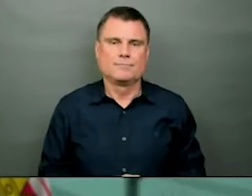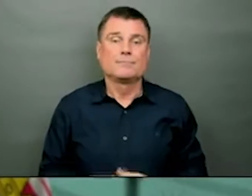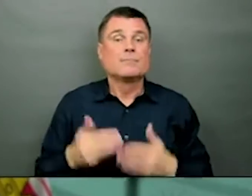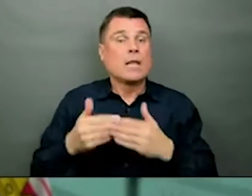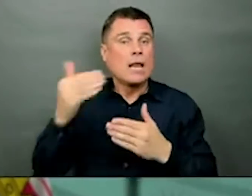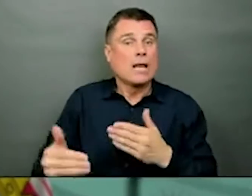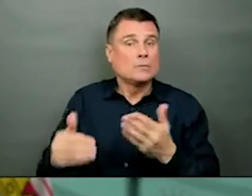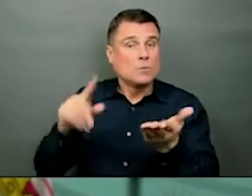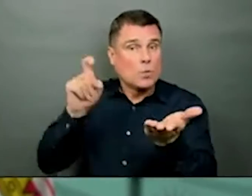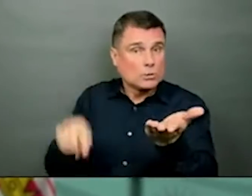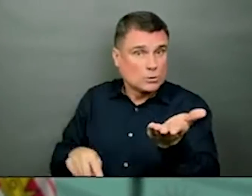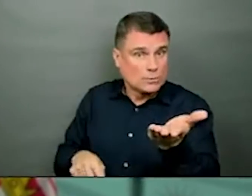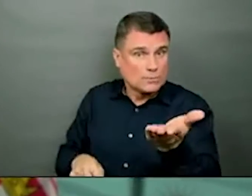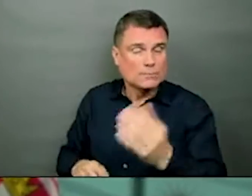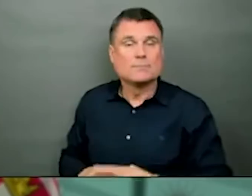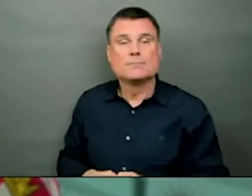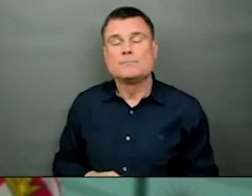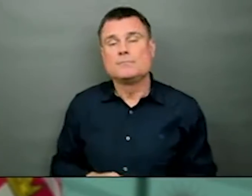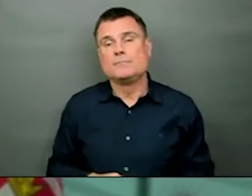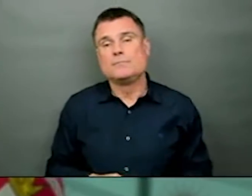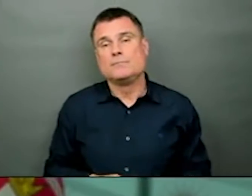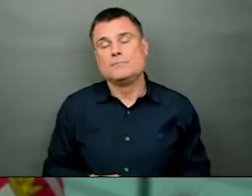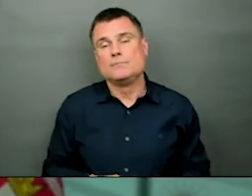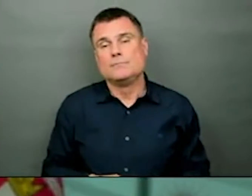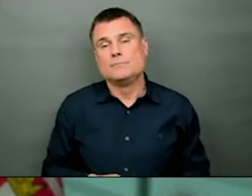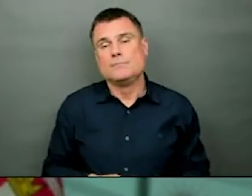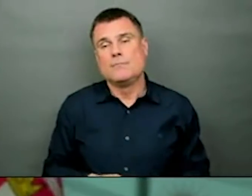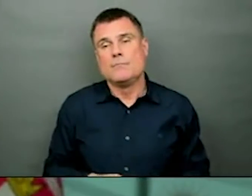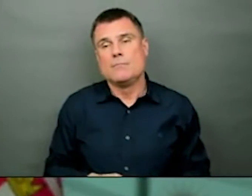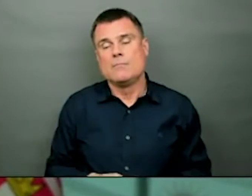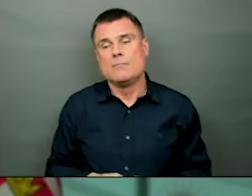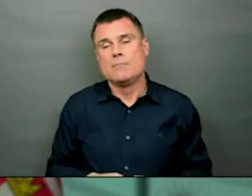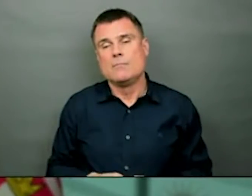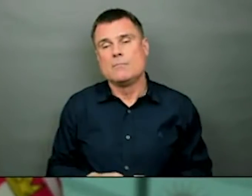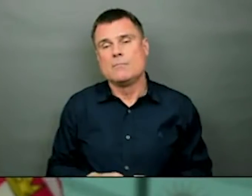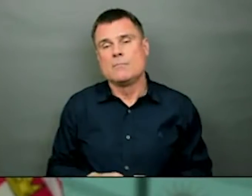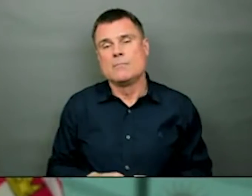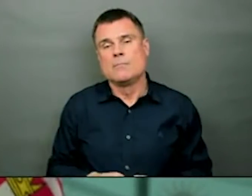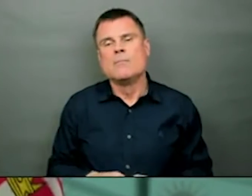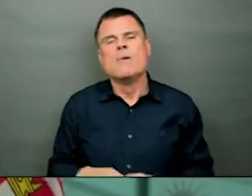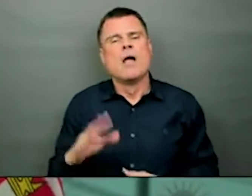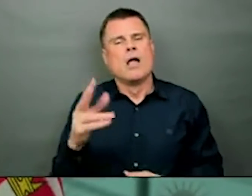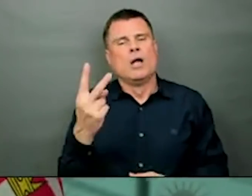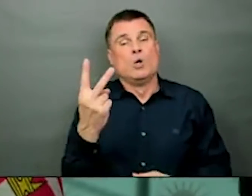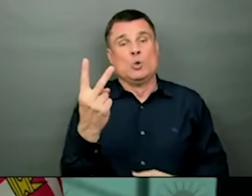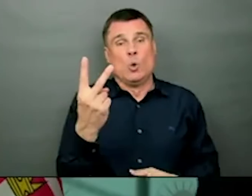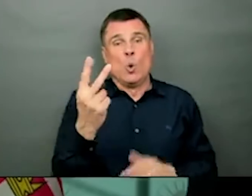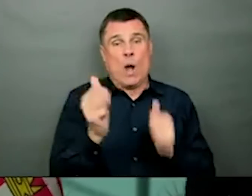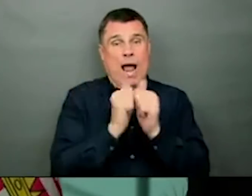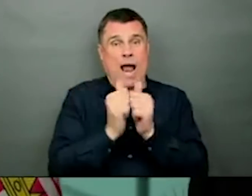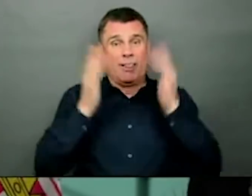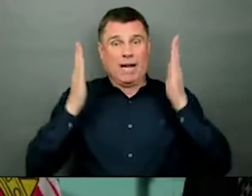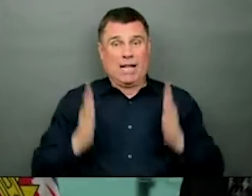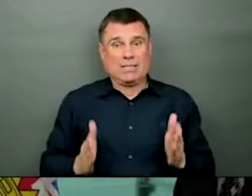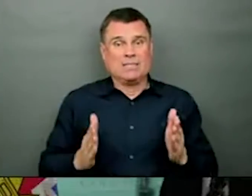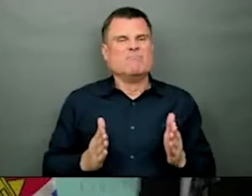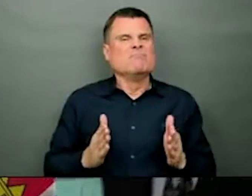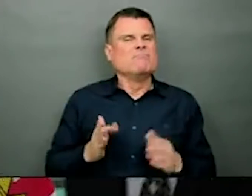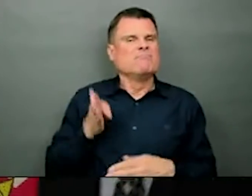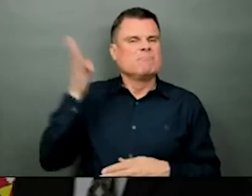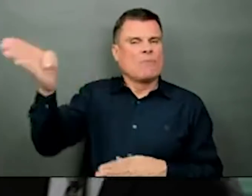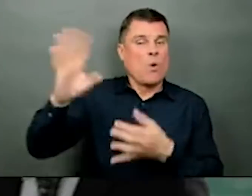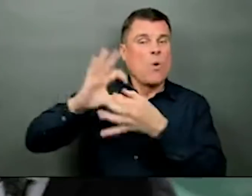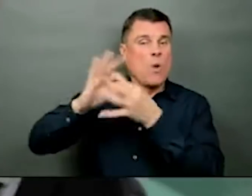former Olympians who live in Quebec, who traveled to Rossland, in theory, to